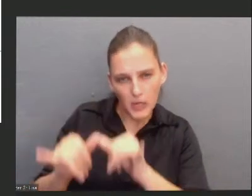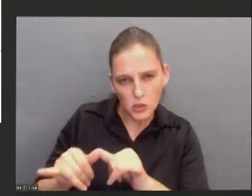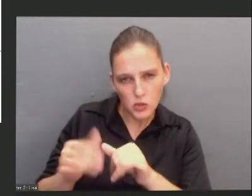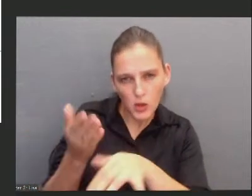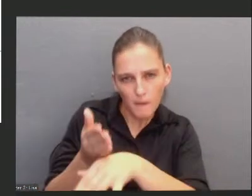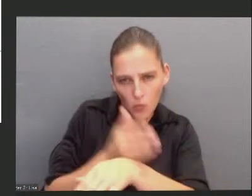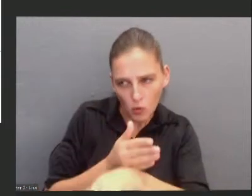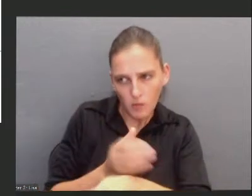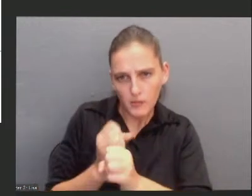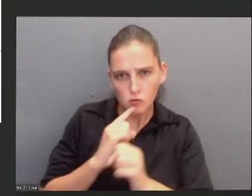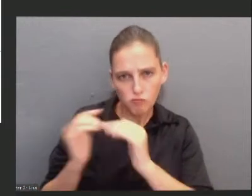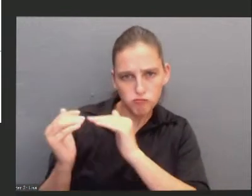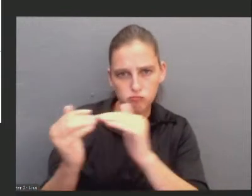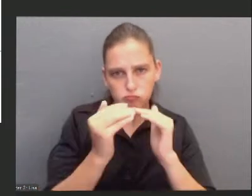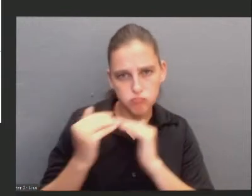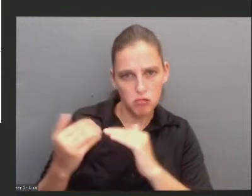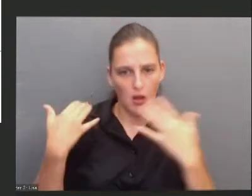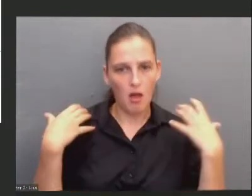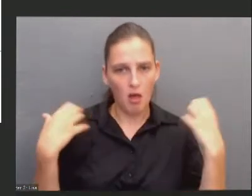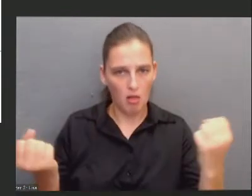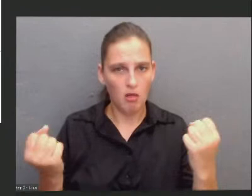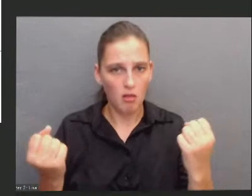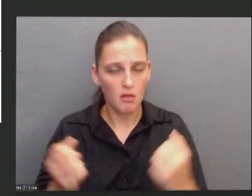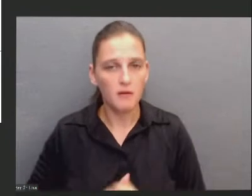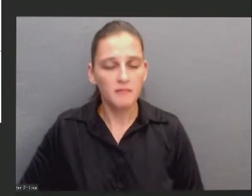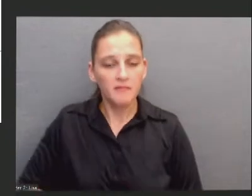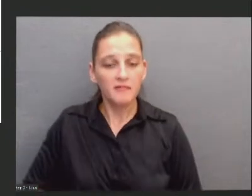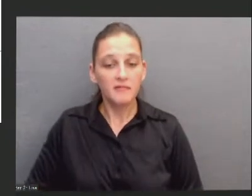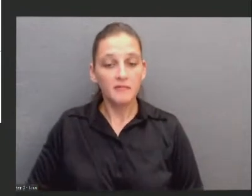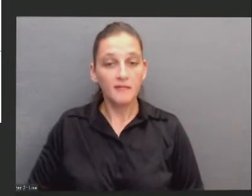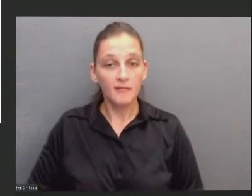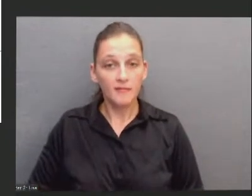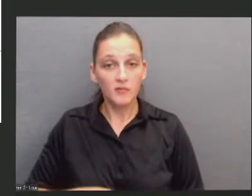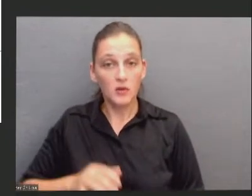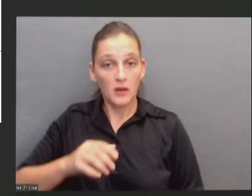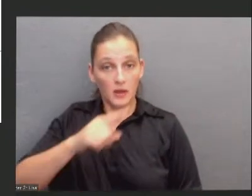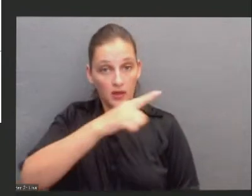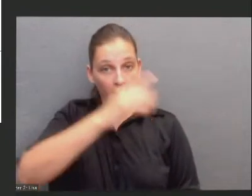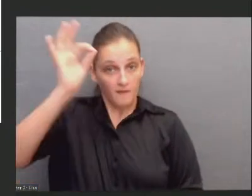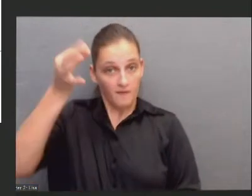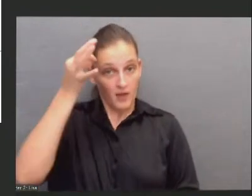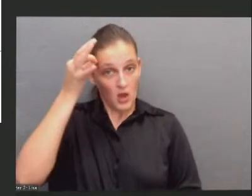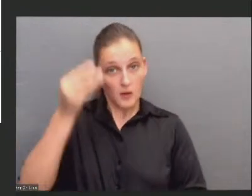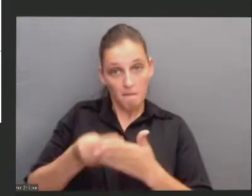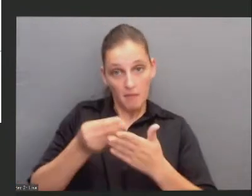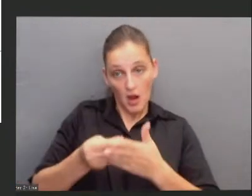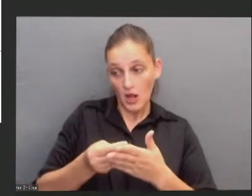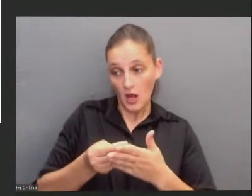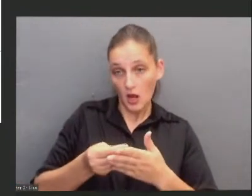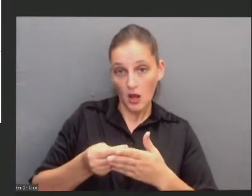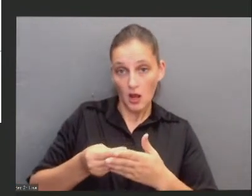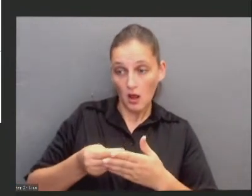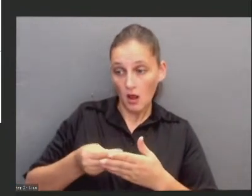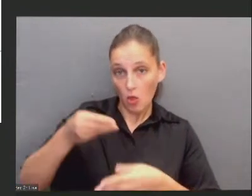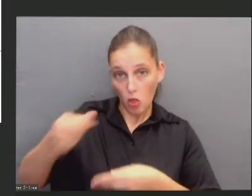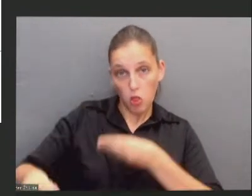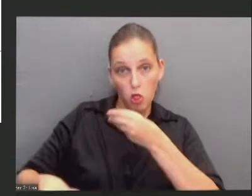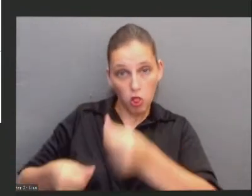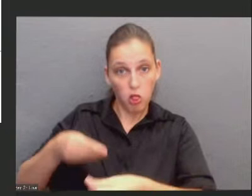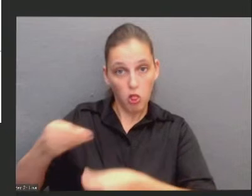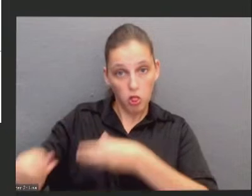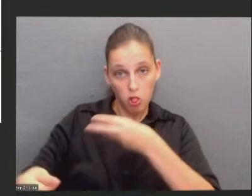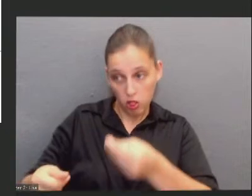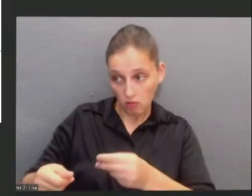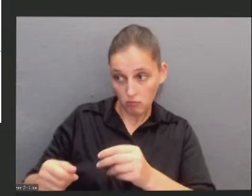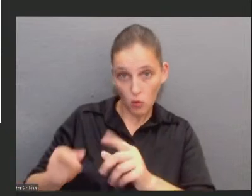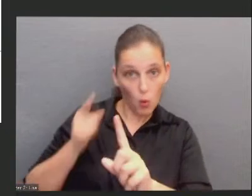equitable health and healthcare. So if we're spending money as a federal government to try to improve health, we need to